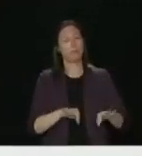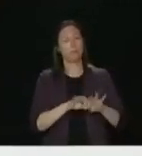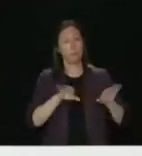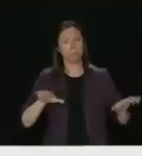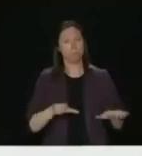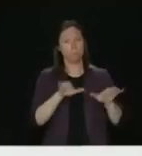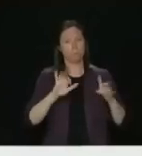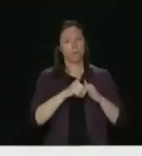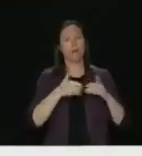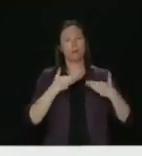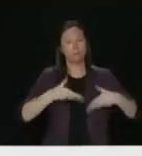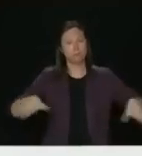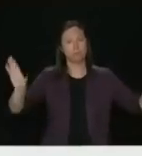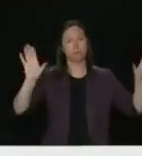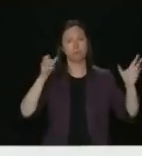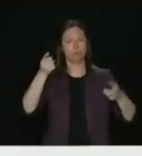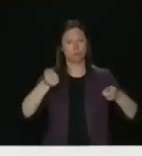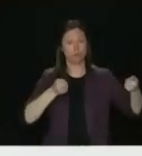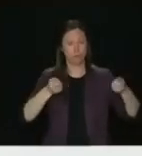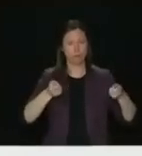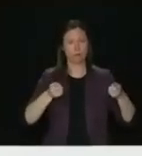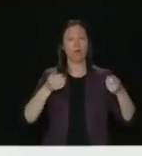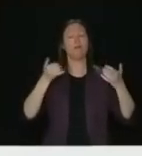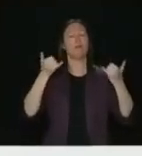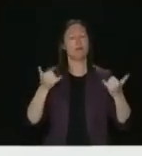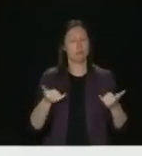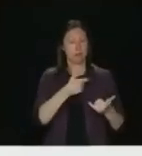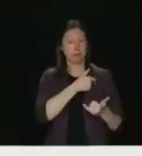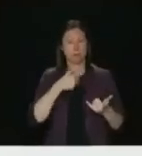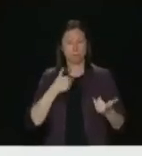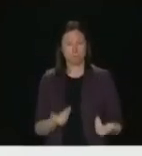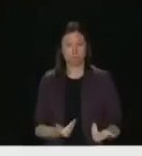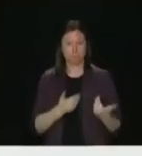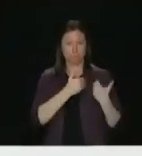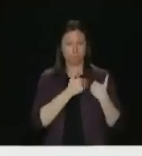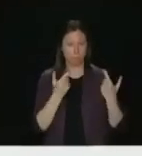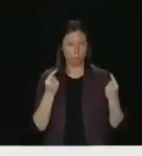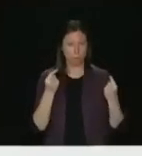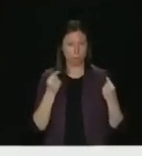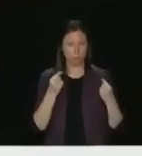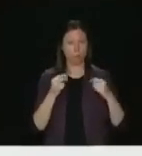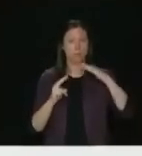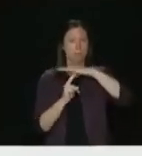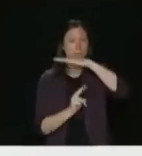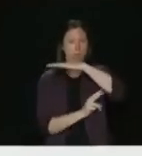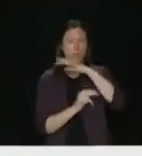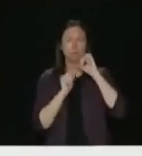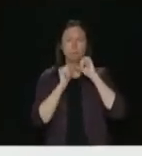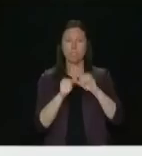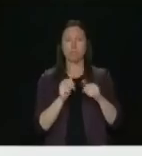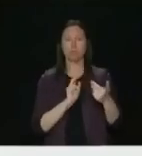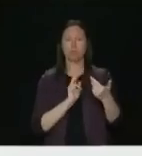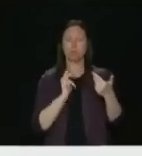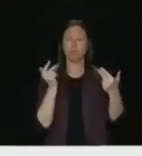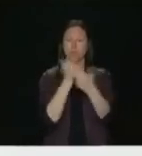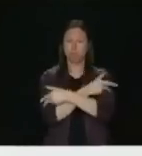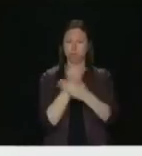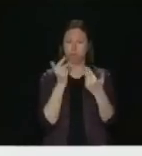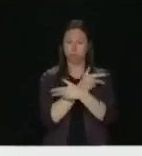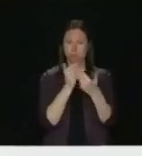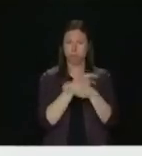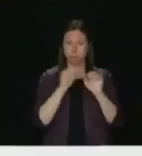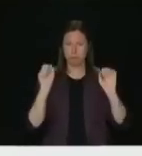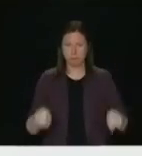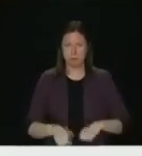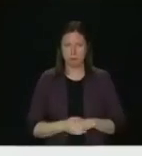role. We now have a responsibility to make sure that the bridge stays open.